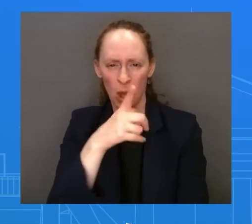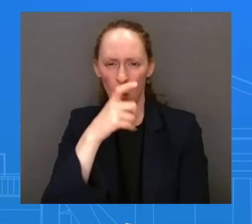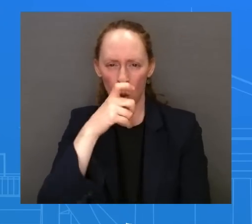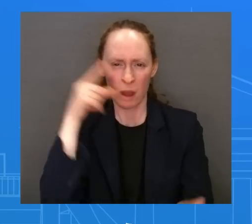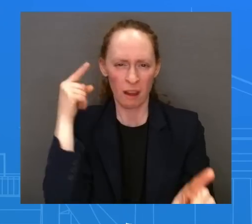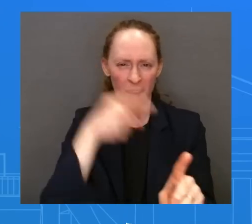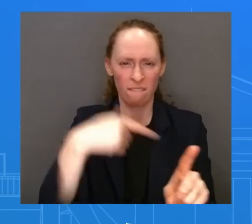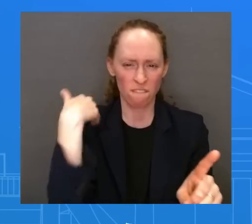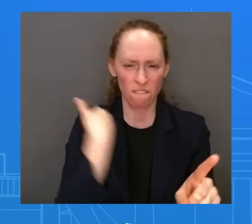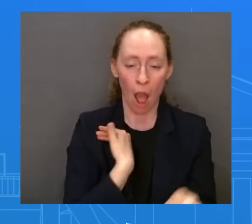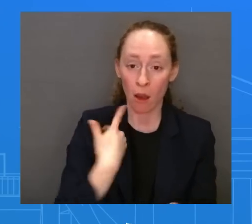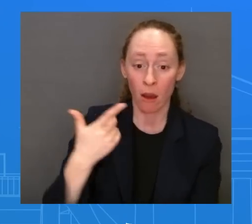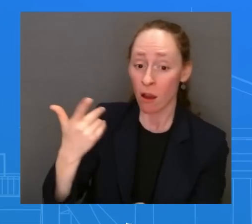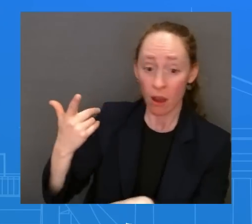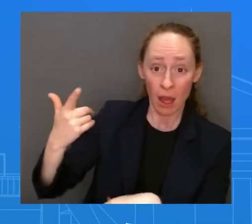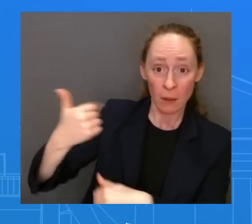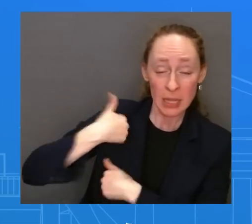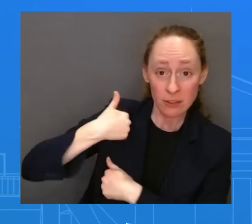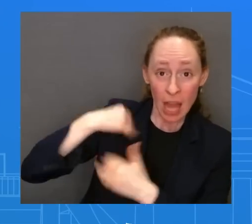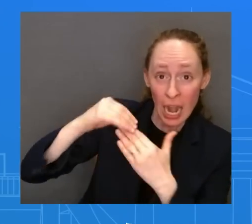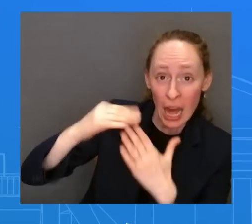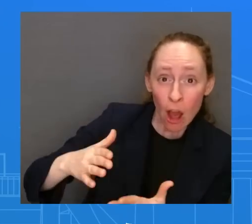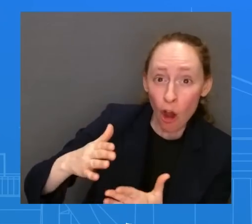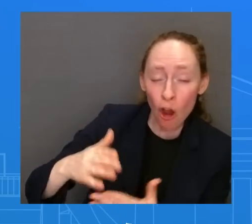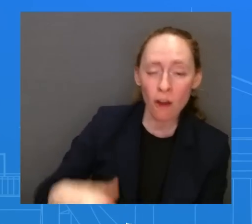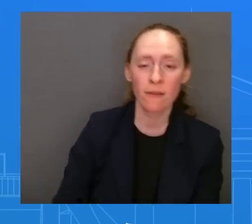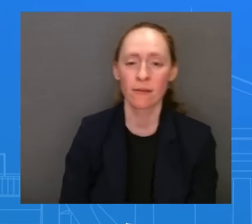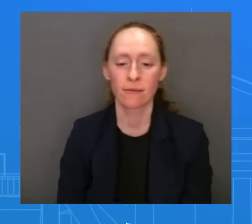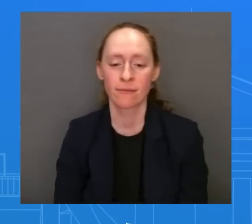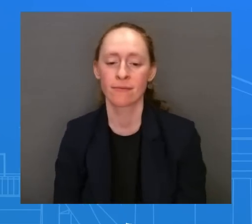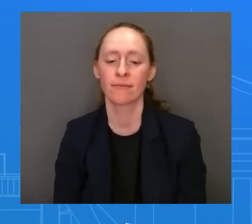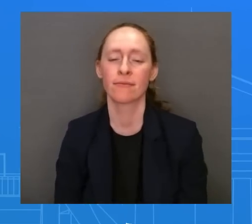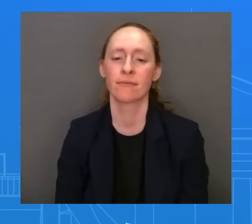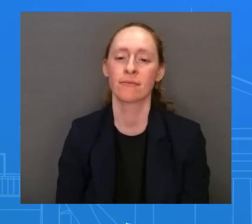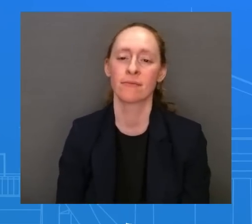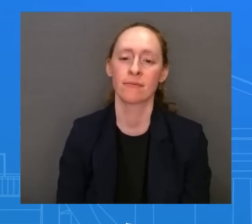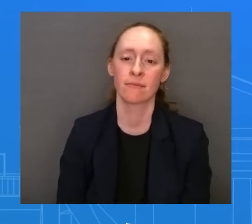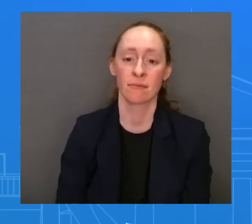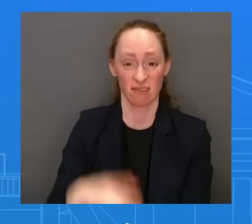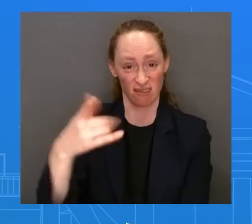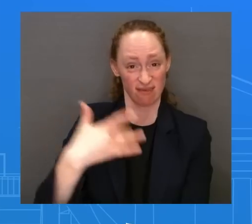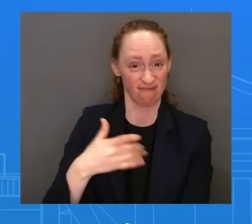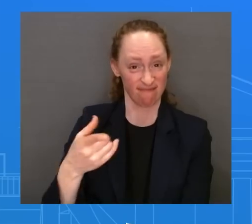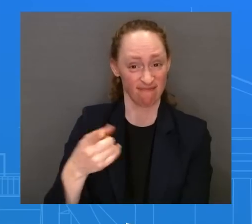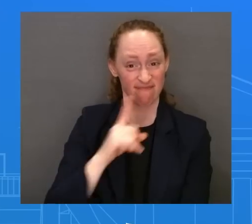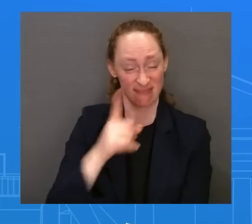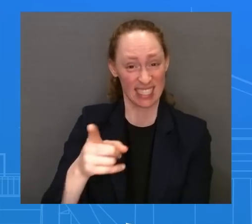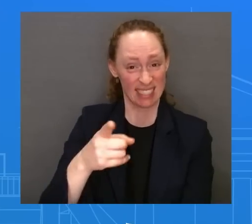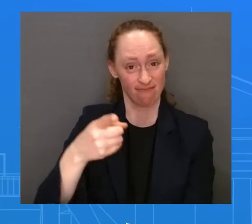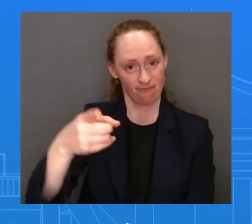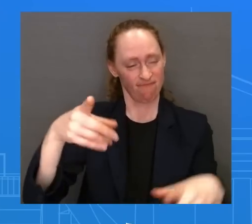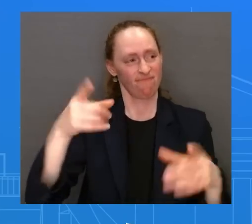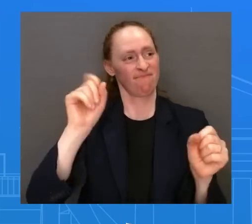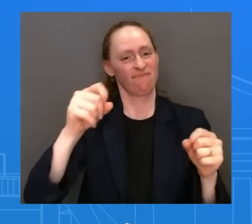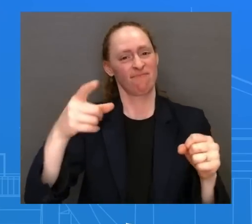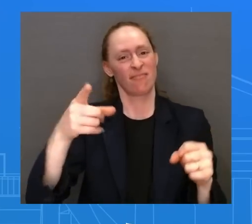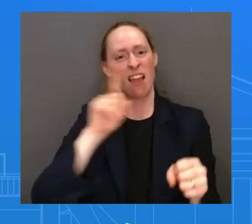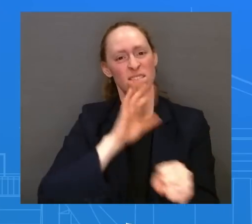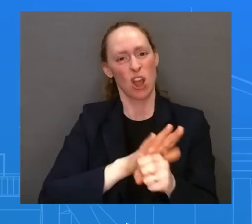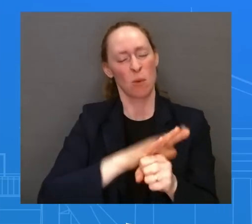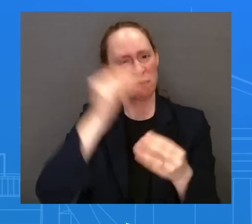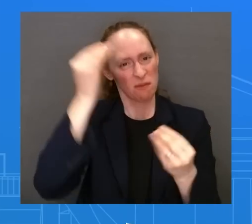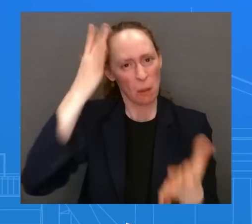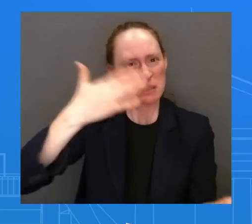study lessons that the intel was bad so how can President Biden ever trust when they come into the Oval Office with the